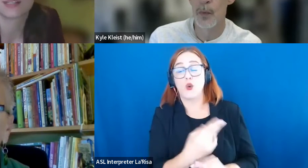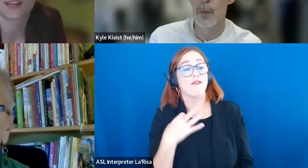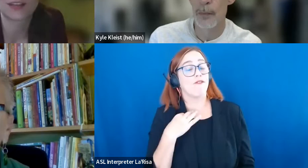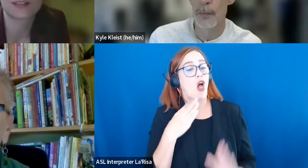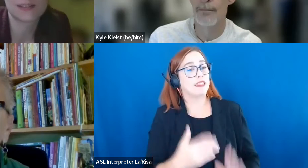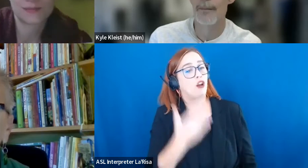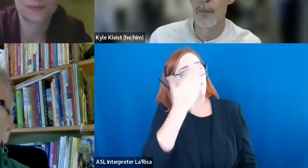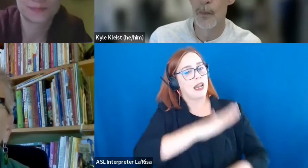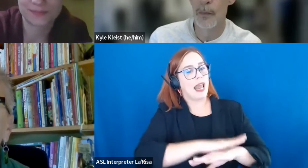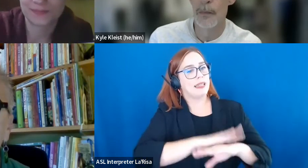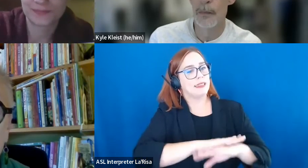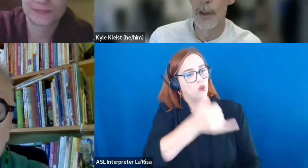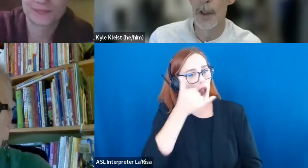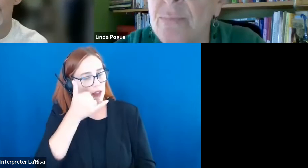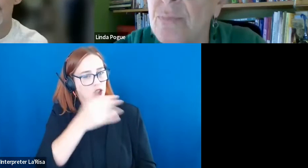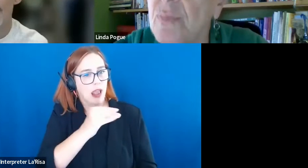with fundraising events.